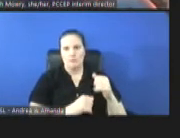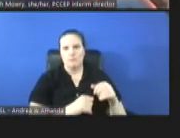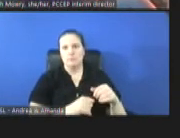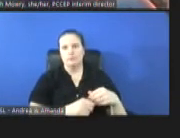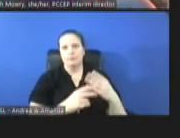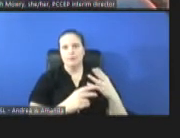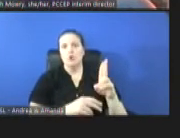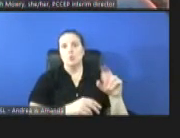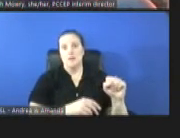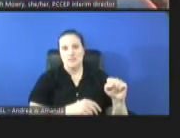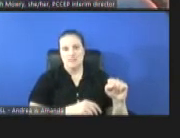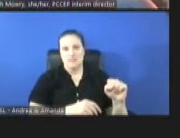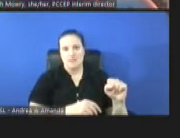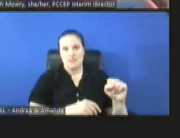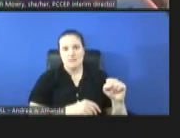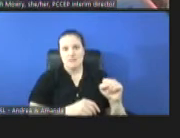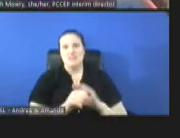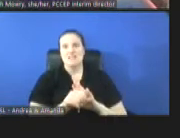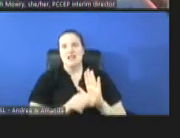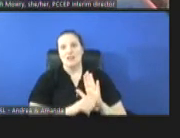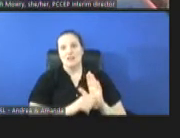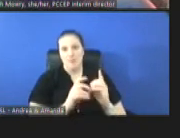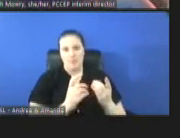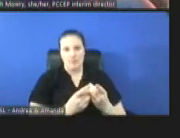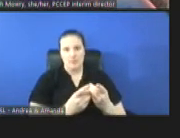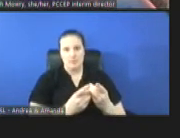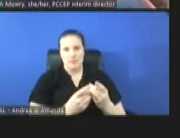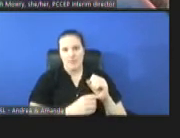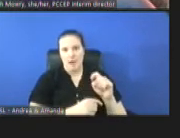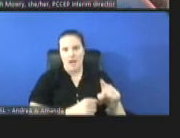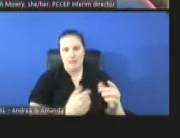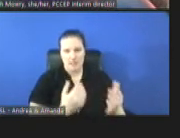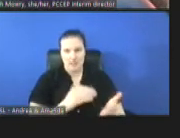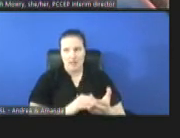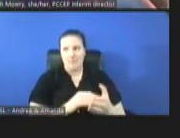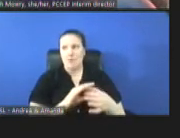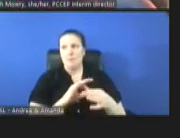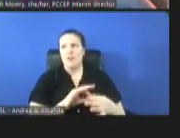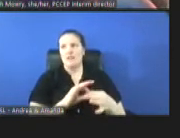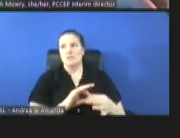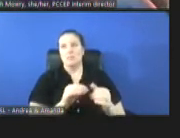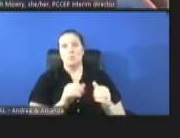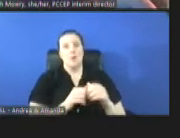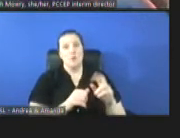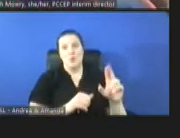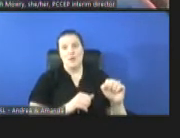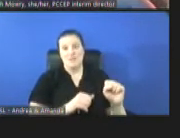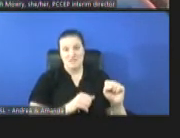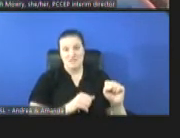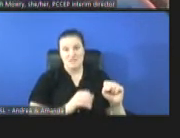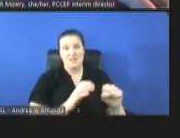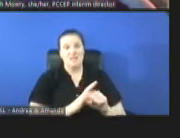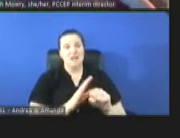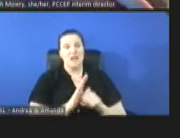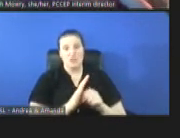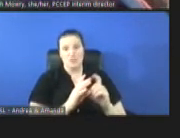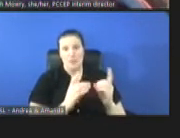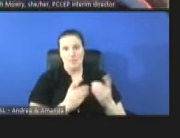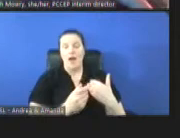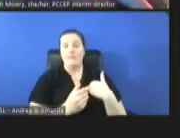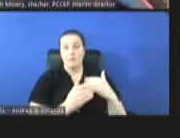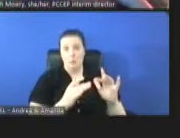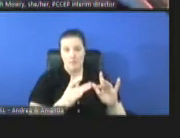States Department. So I'll ask you again about your relationship with the United States States Department, because there's a